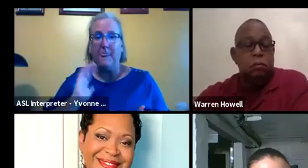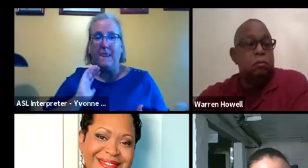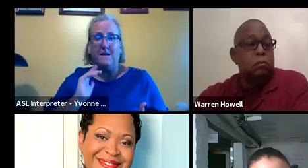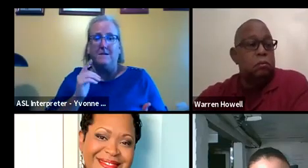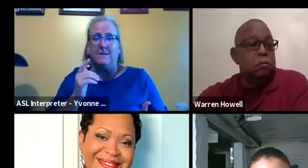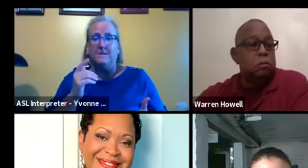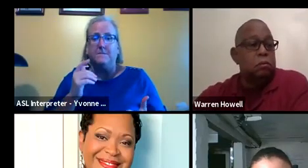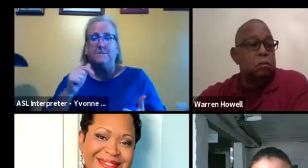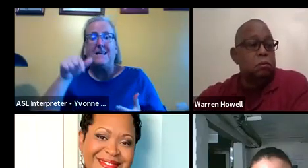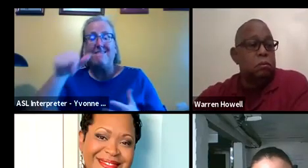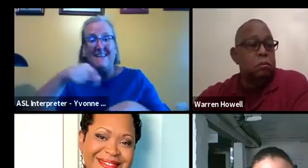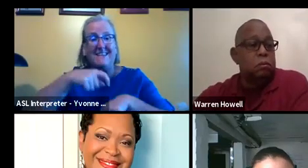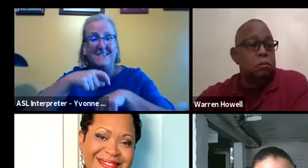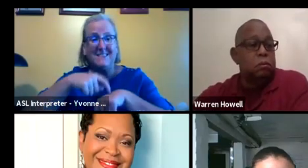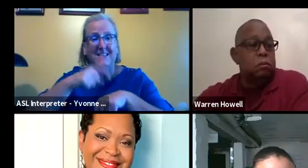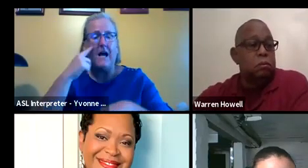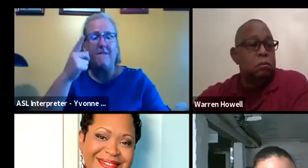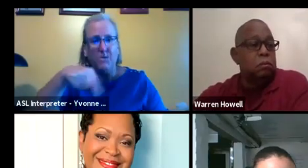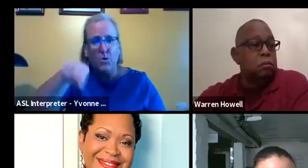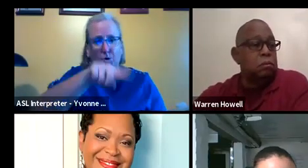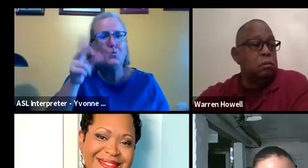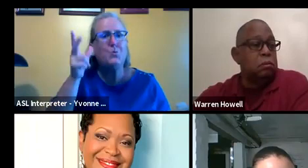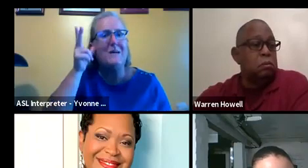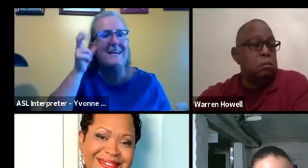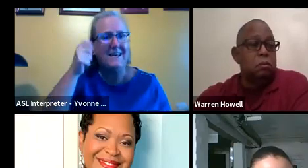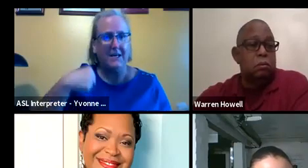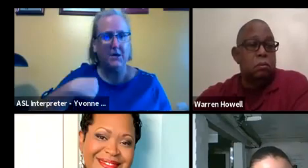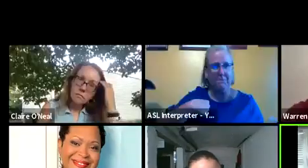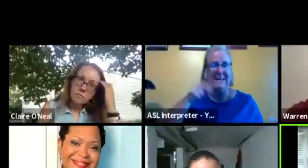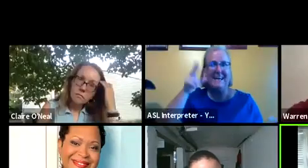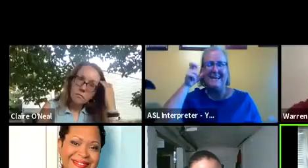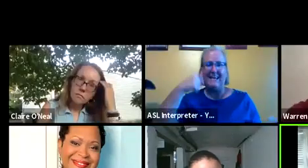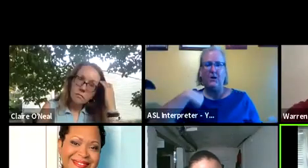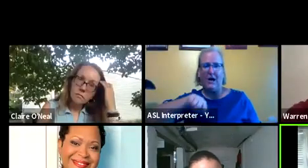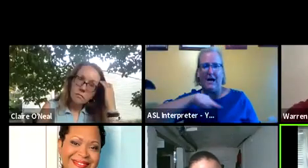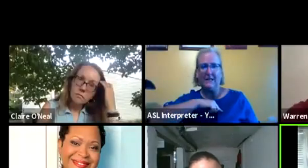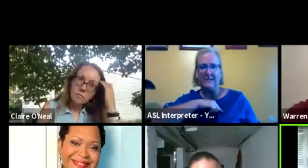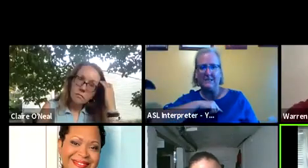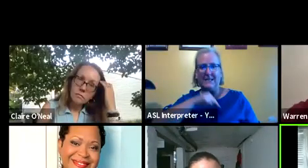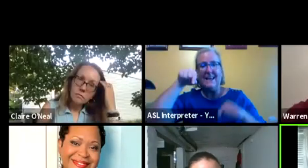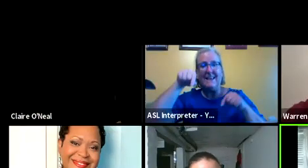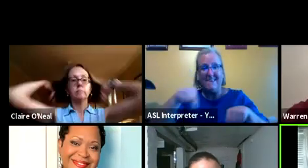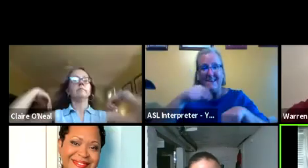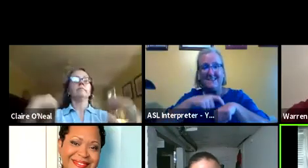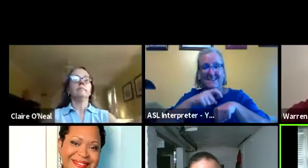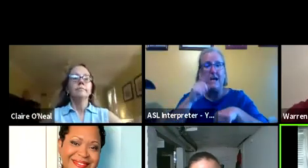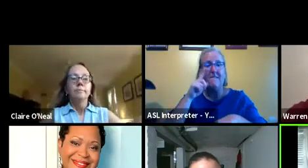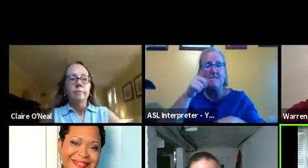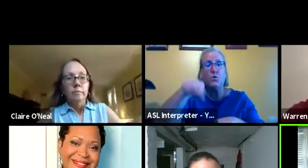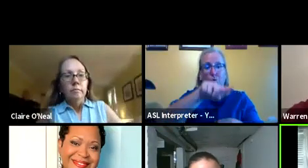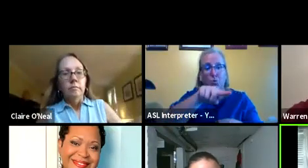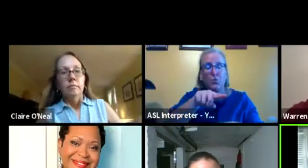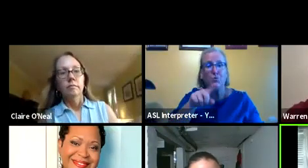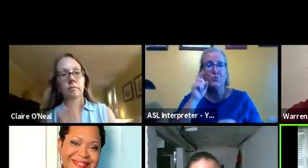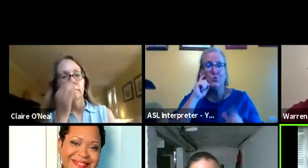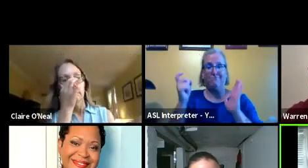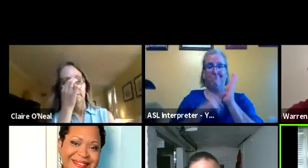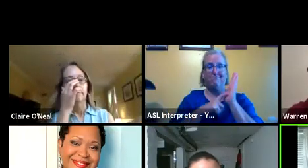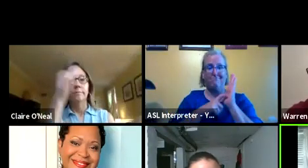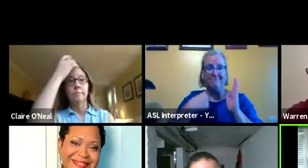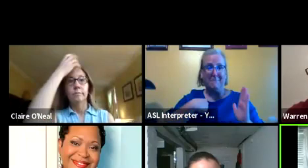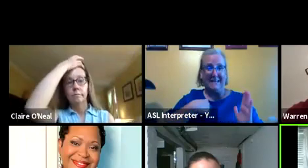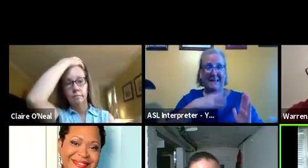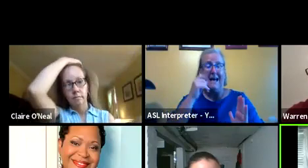heard. This is the time for you to hear me, to hear us. This is the time for you to acknowledge me, to acknowledge